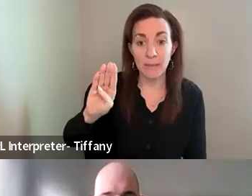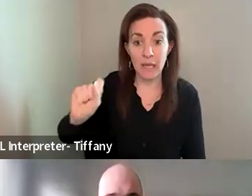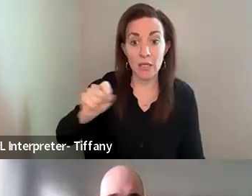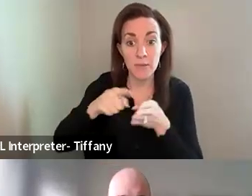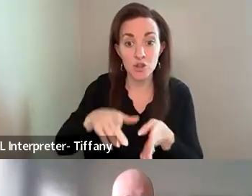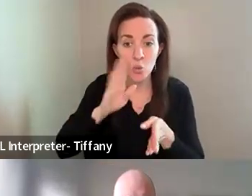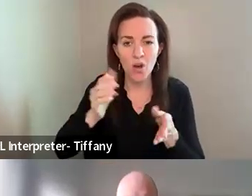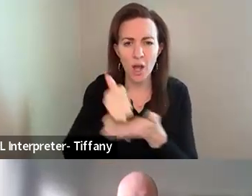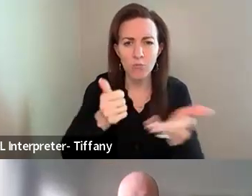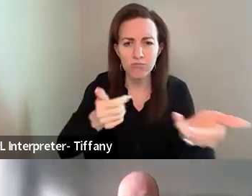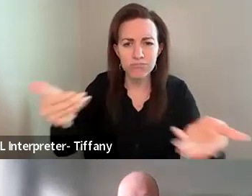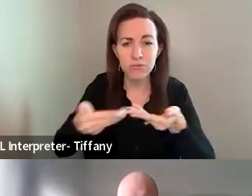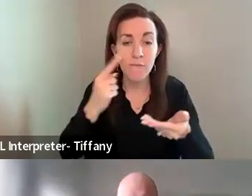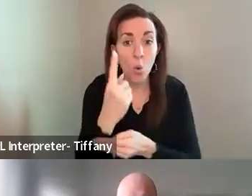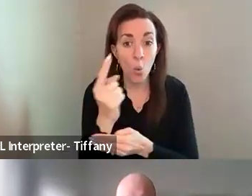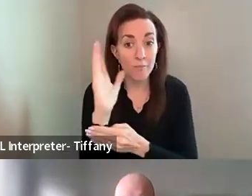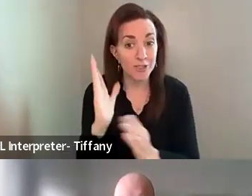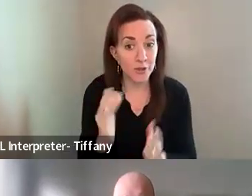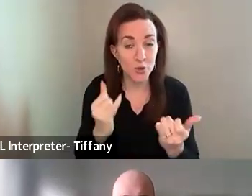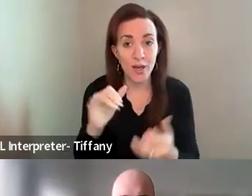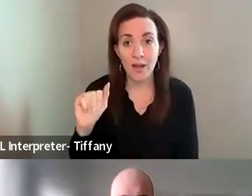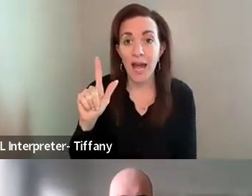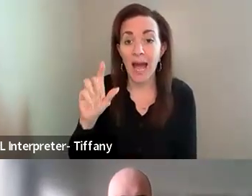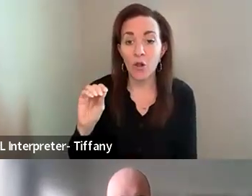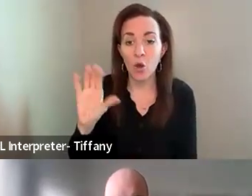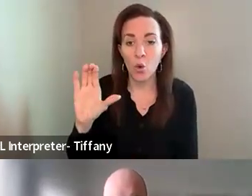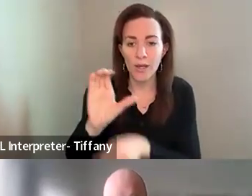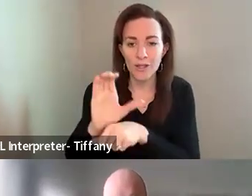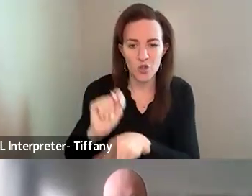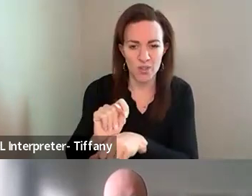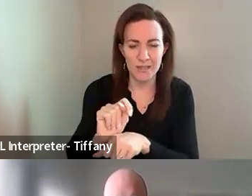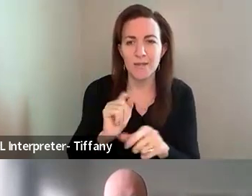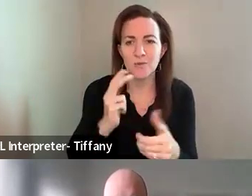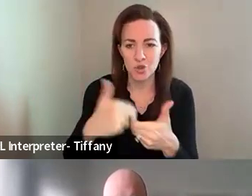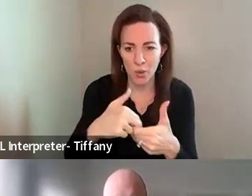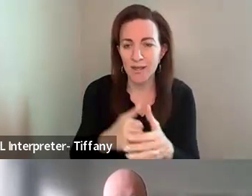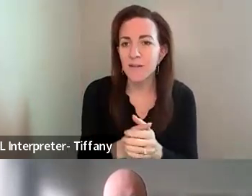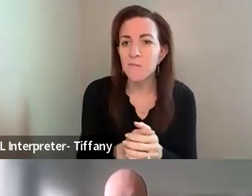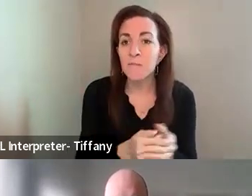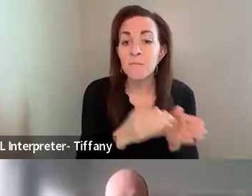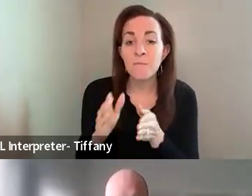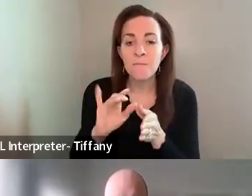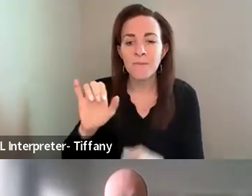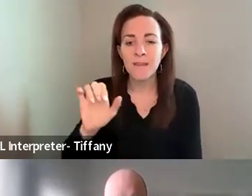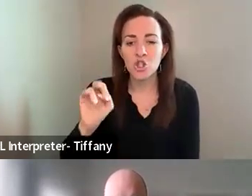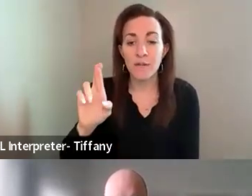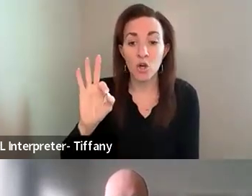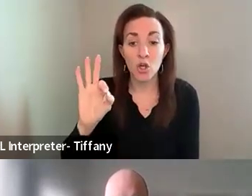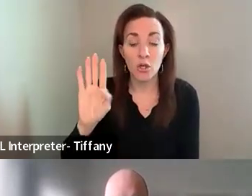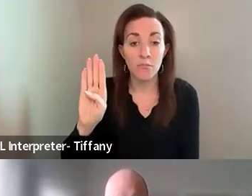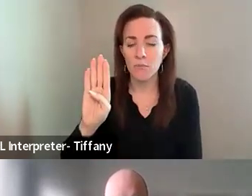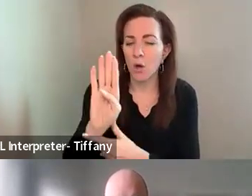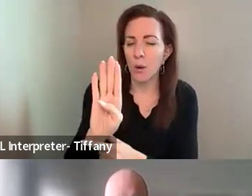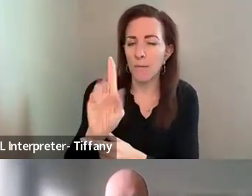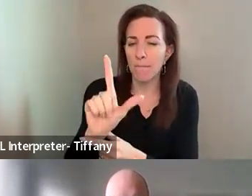for our one of our presenters today. We have Consultants. And then Jennifer Bloom, our Director of